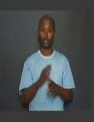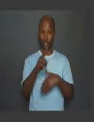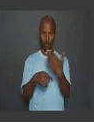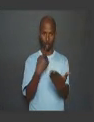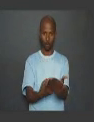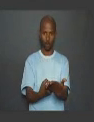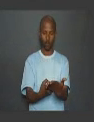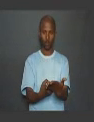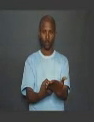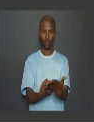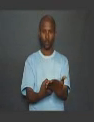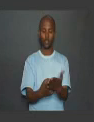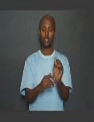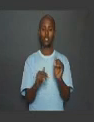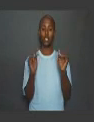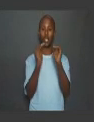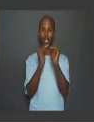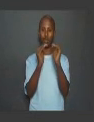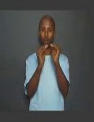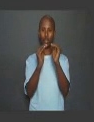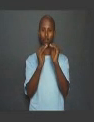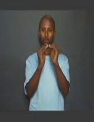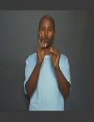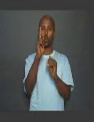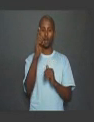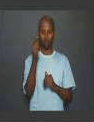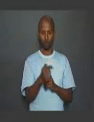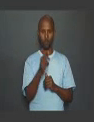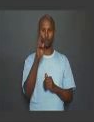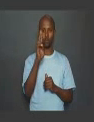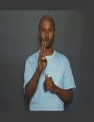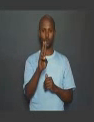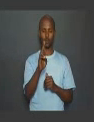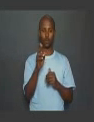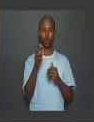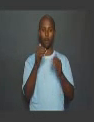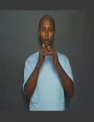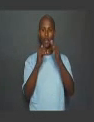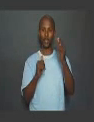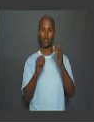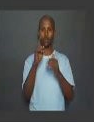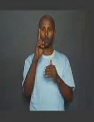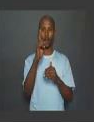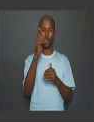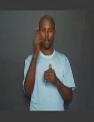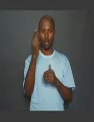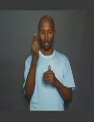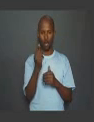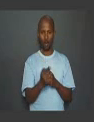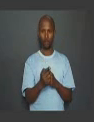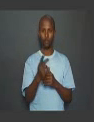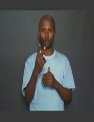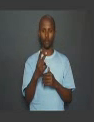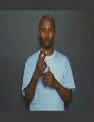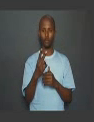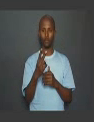Therefore, this equals 1/2 minus 1/2 times